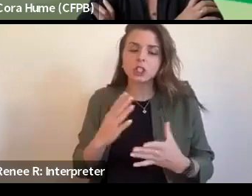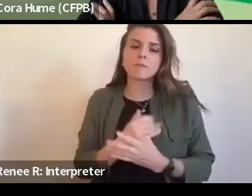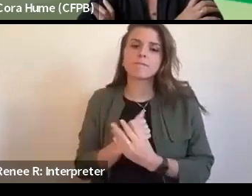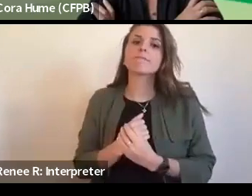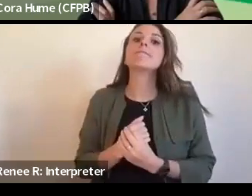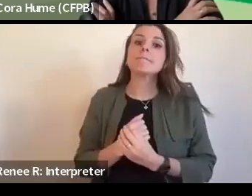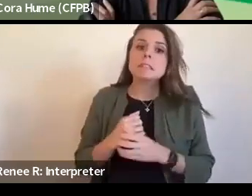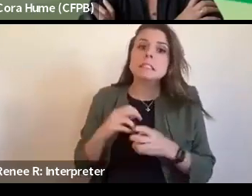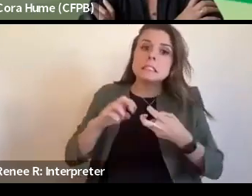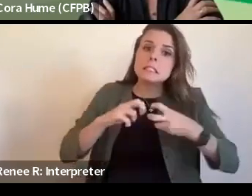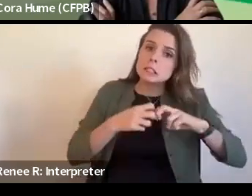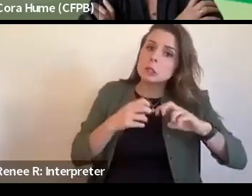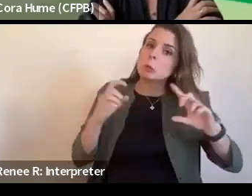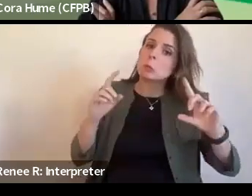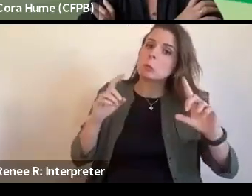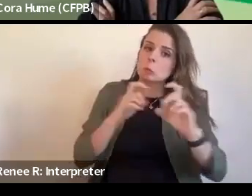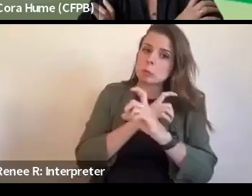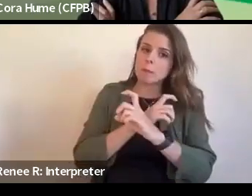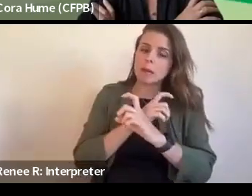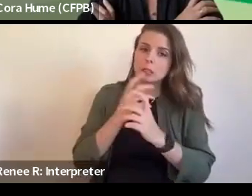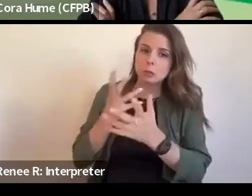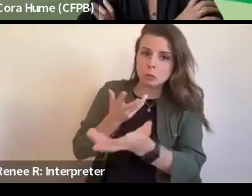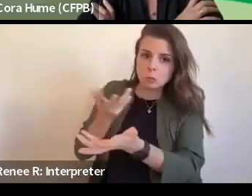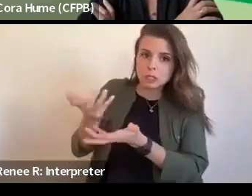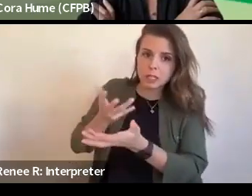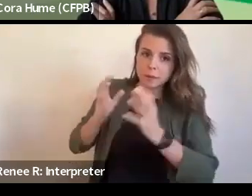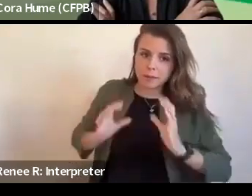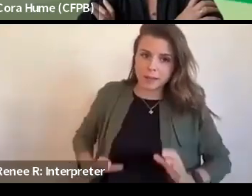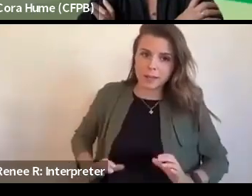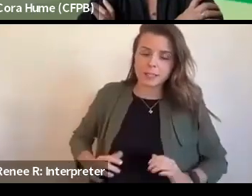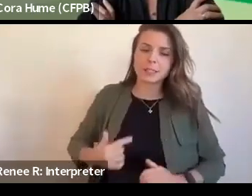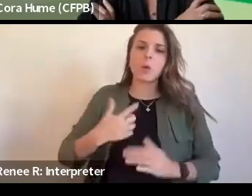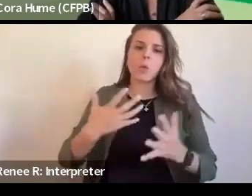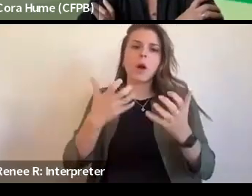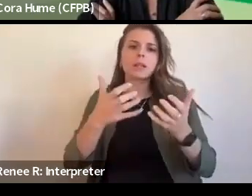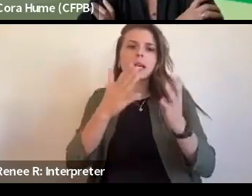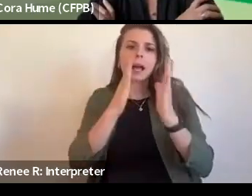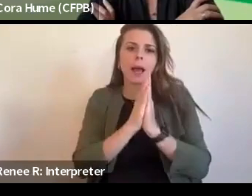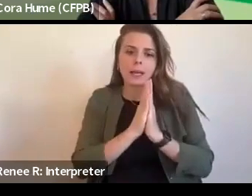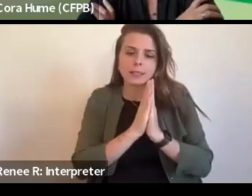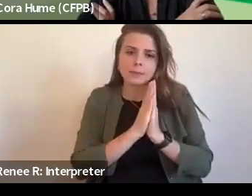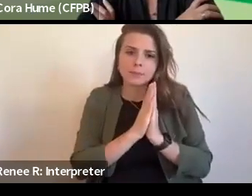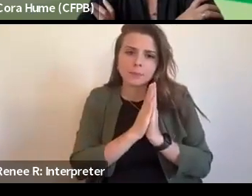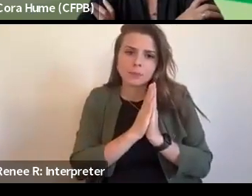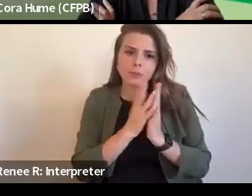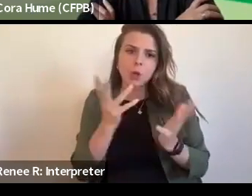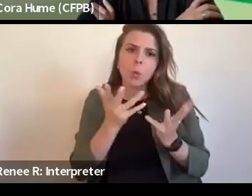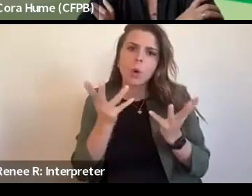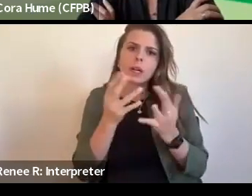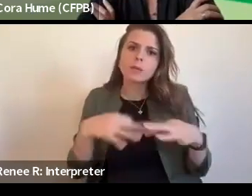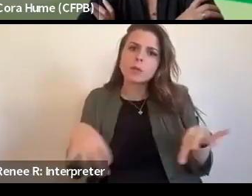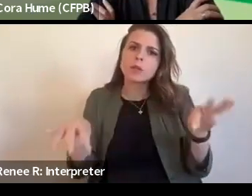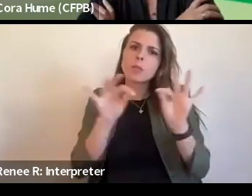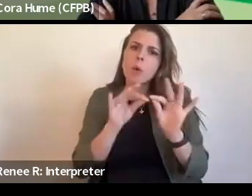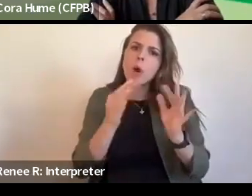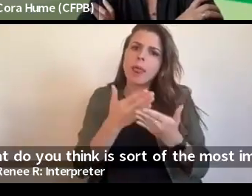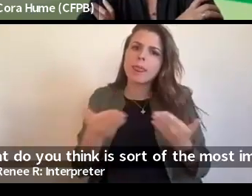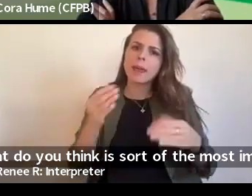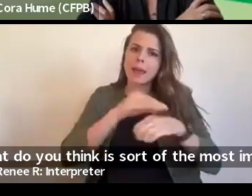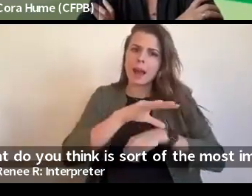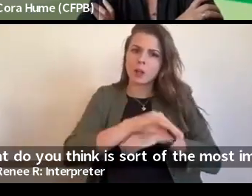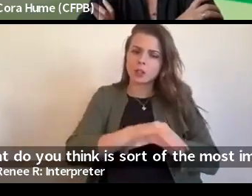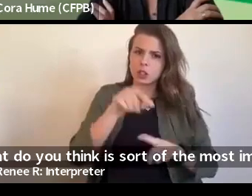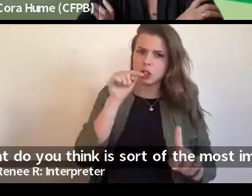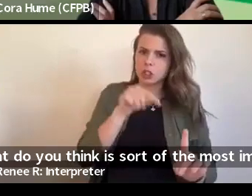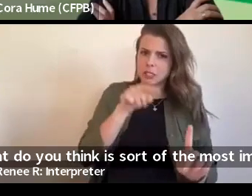bit complex when working with clients. And so I want to ask, what do you think is sort of the most important thing counselors need to know when